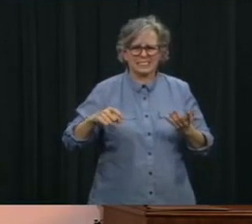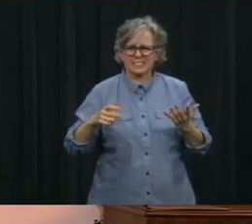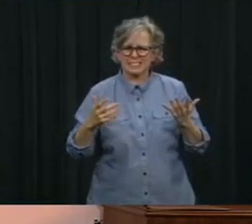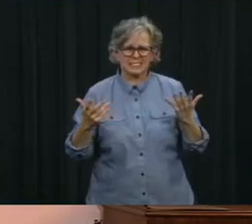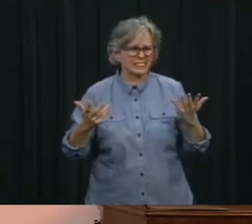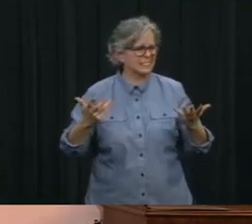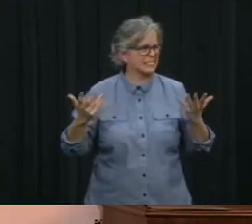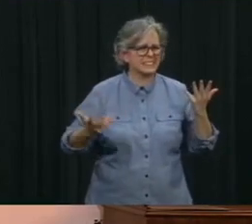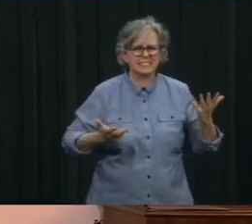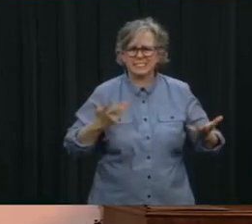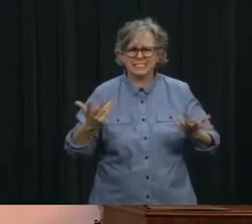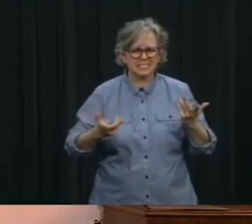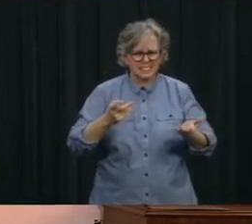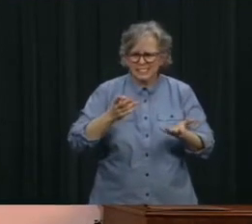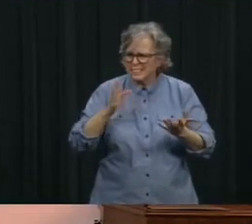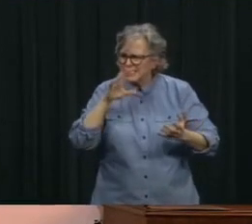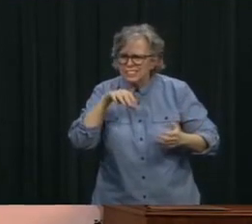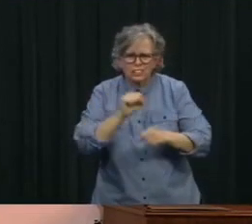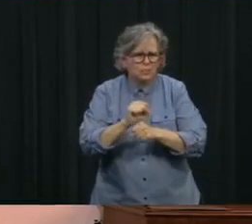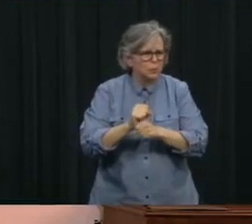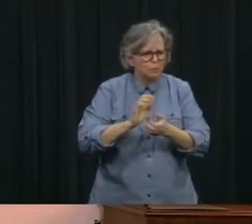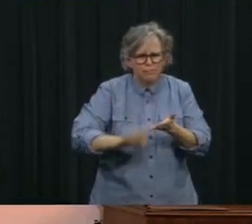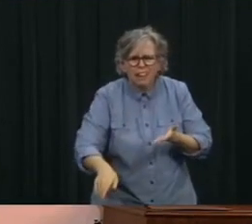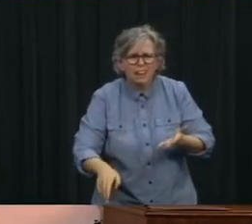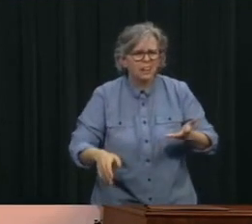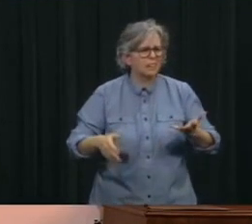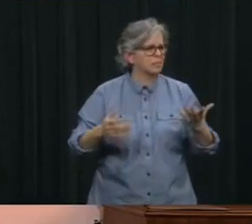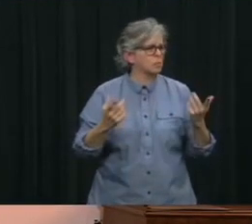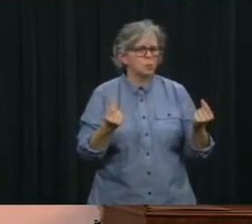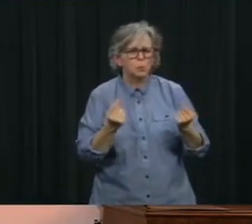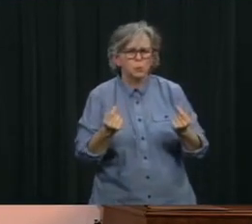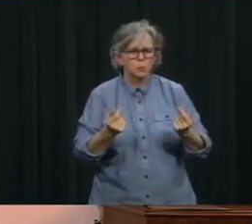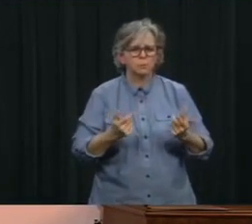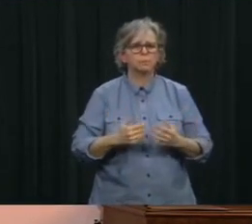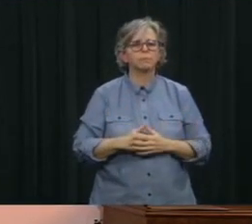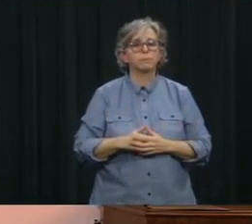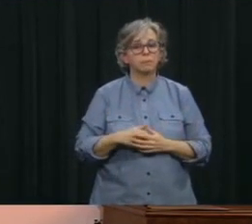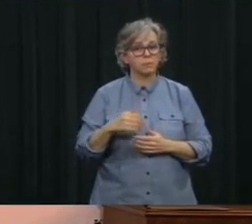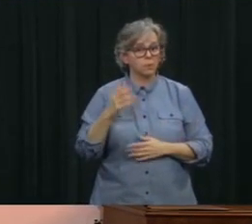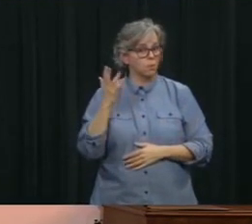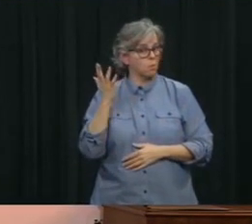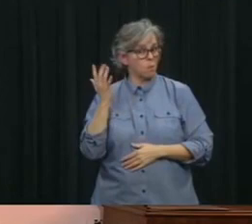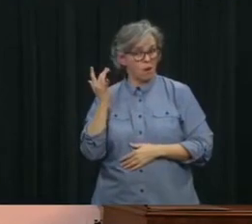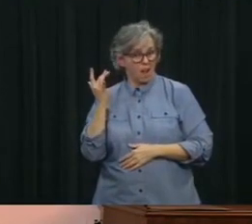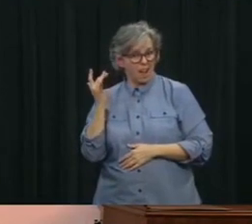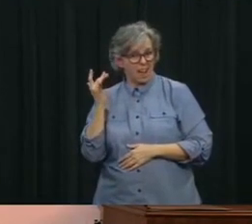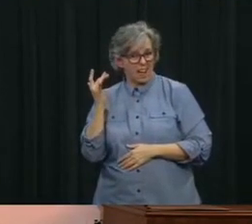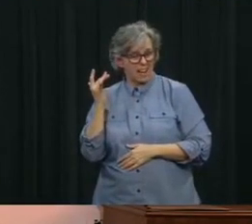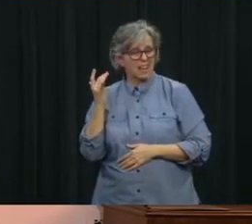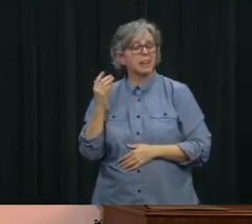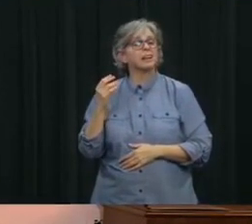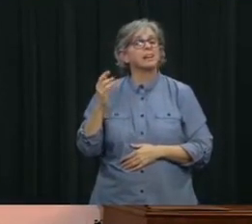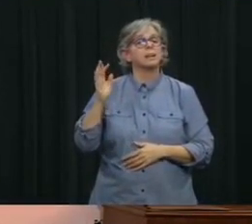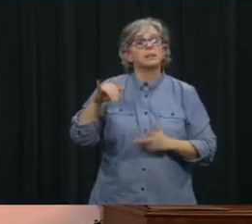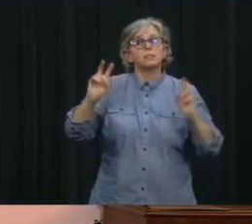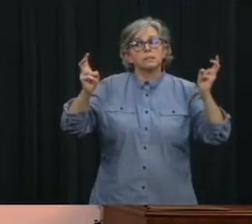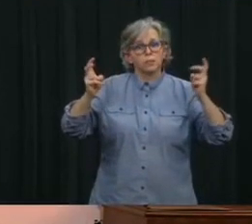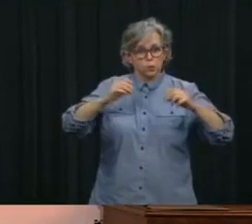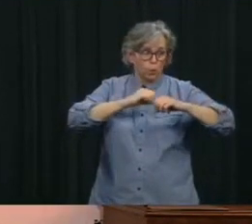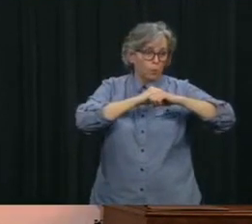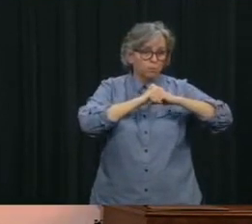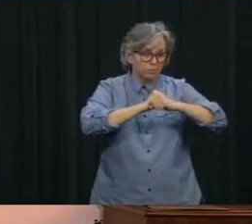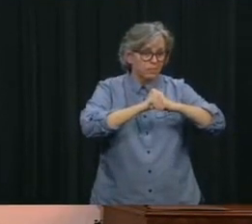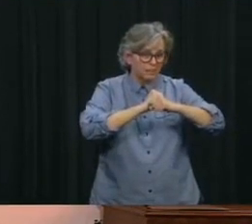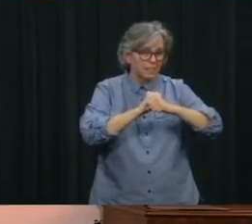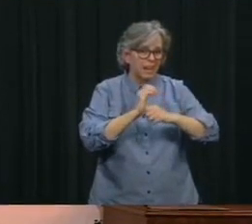the economy as a result of the actions that have been taken to protect our health